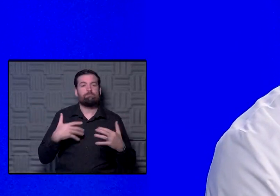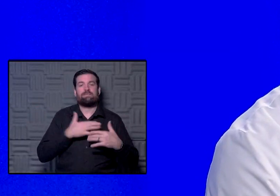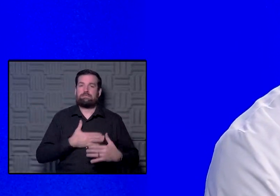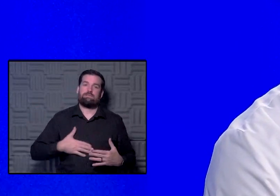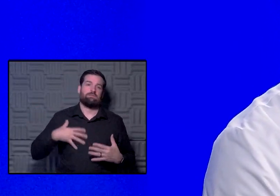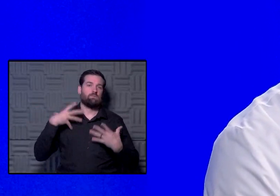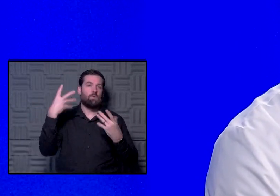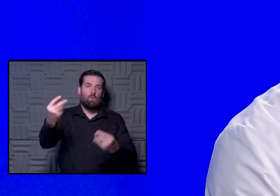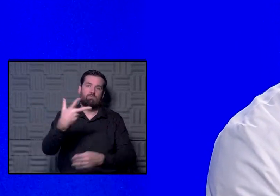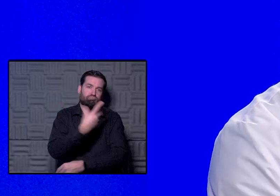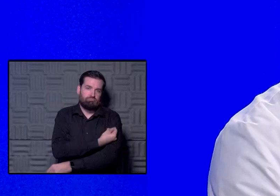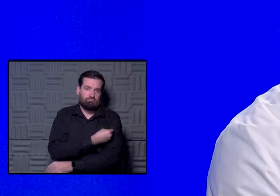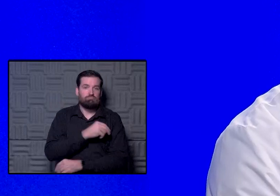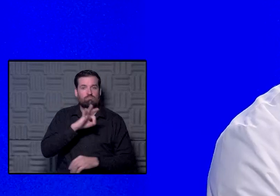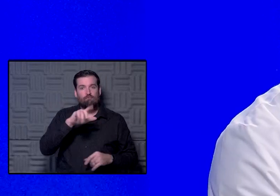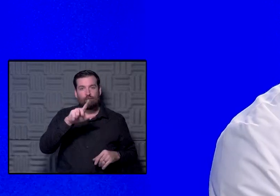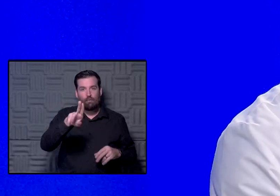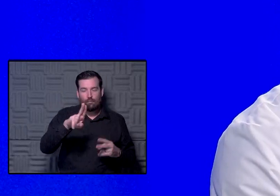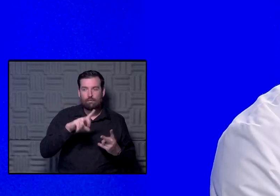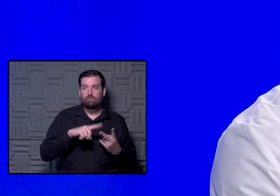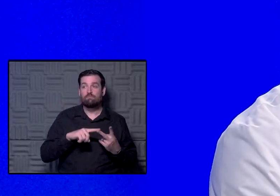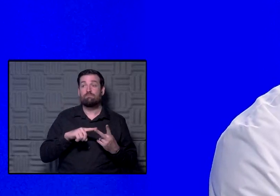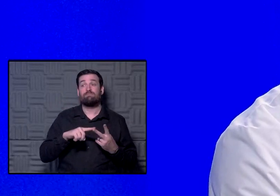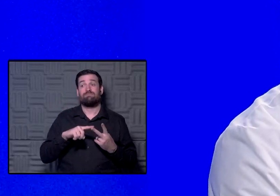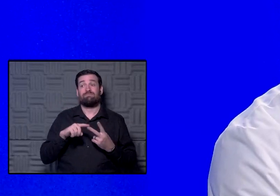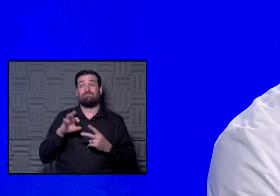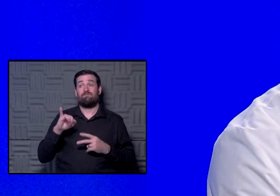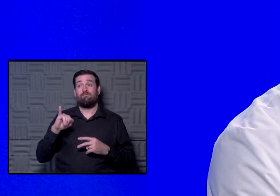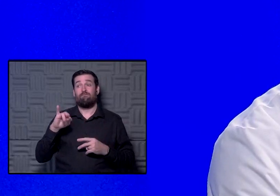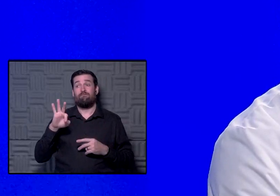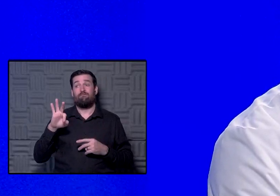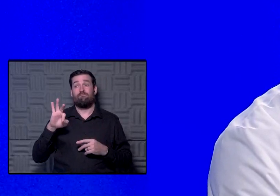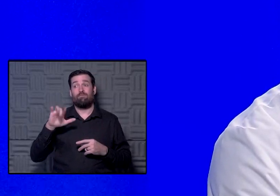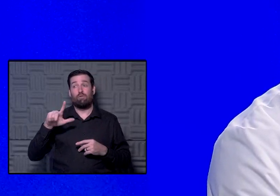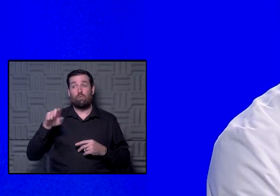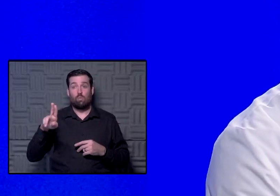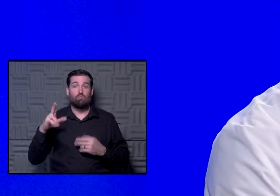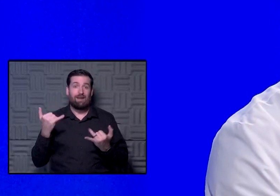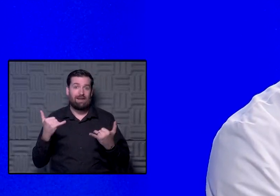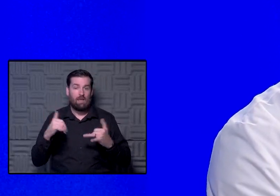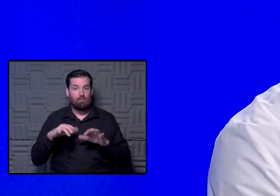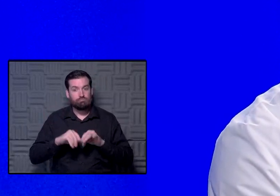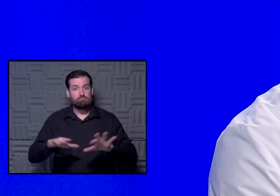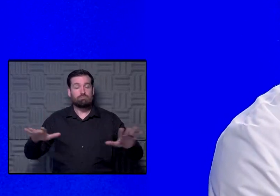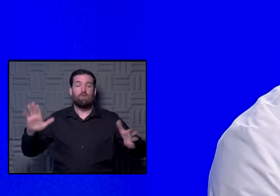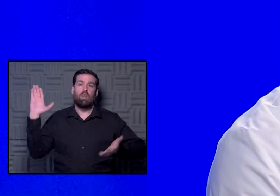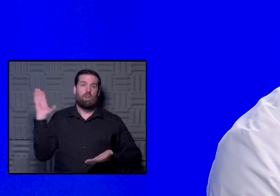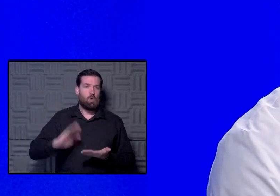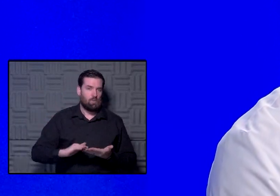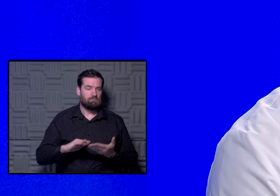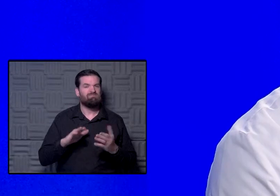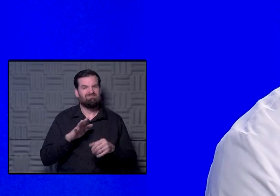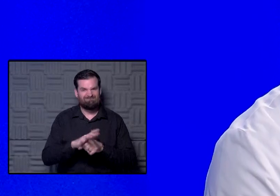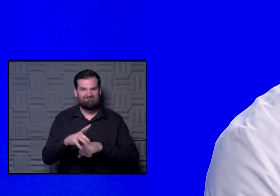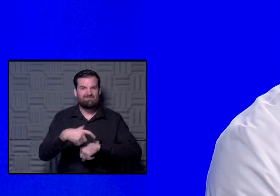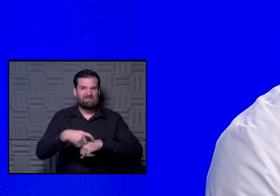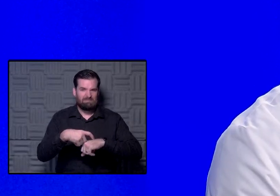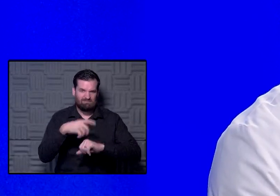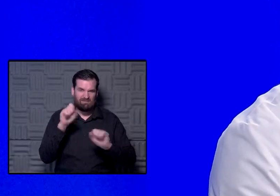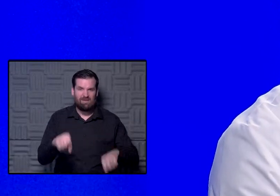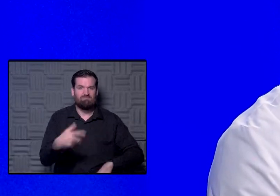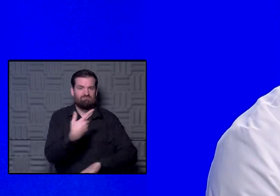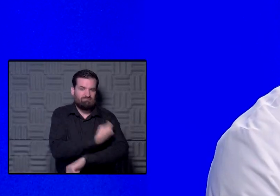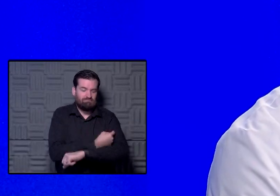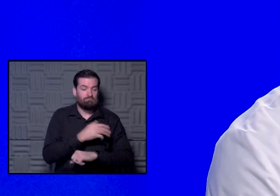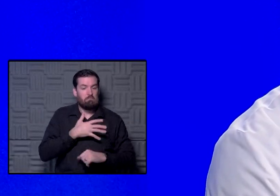influenza vaccine. Influenza activity right now in the United States is still very low. You have time to get the vaccine, and your